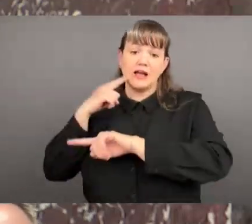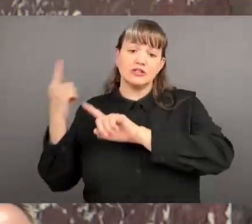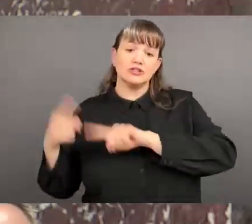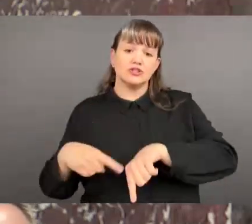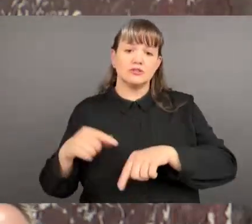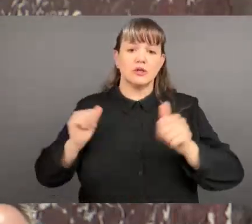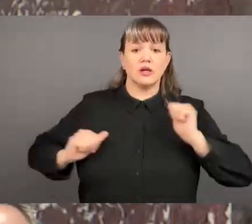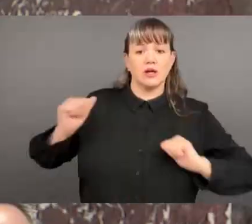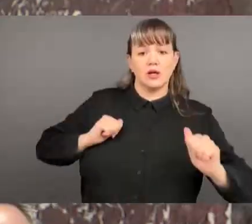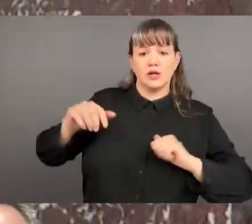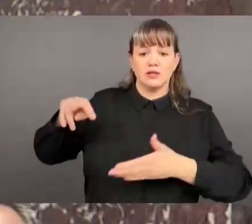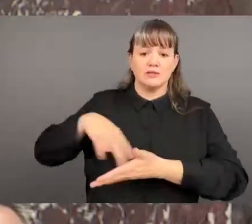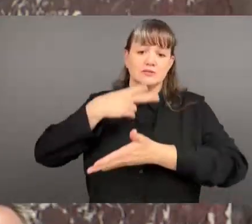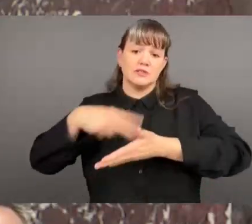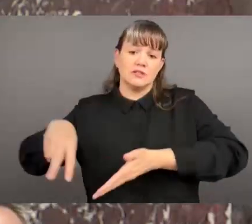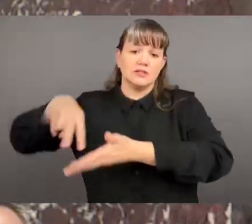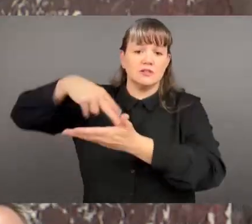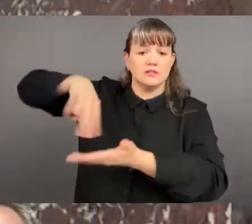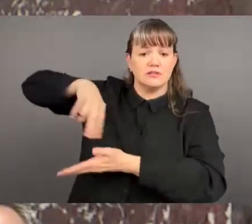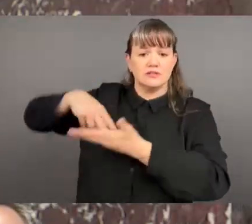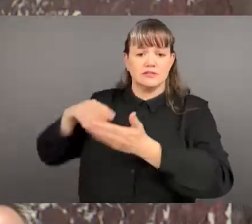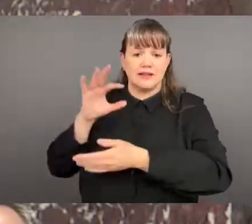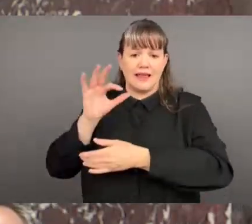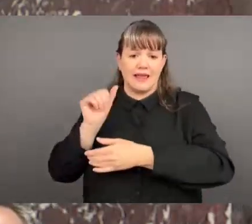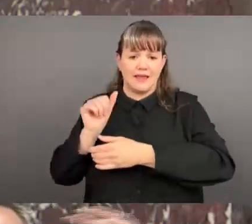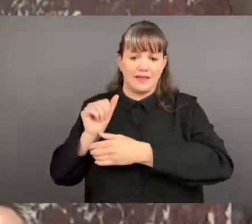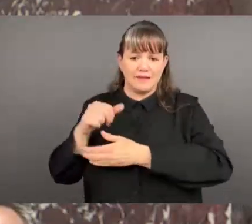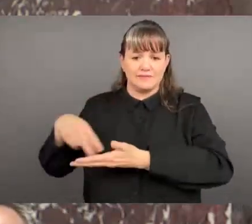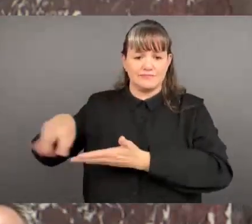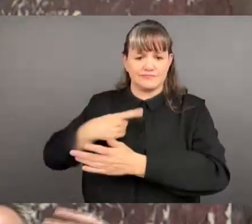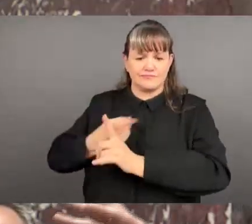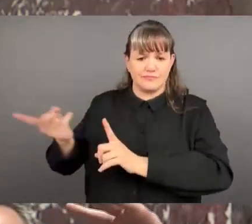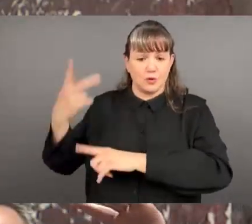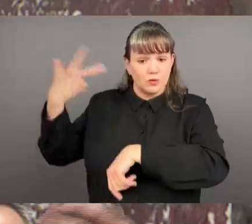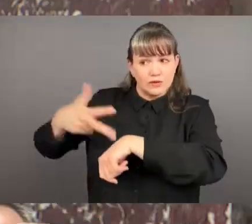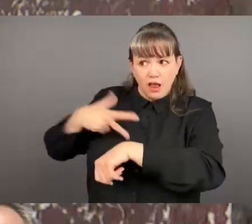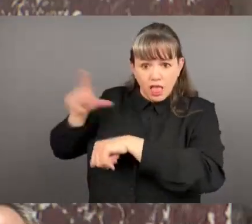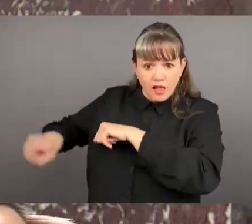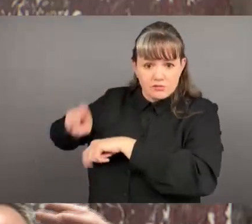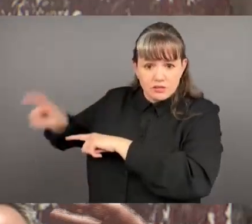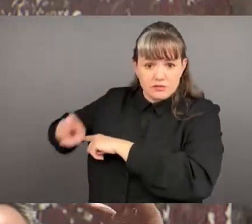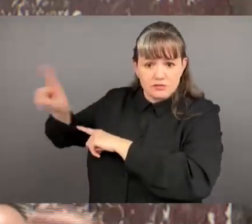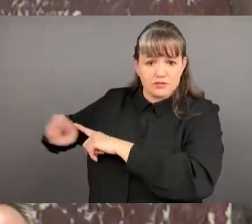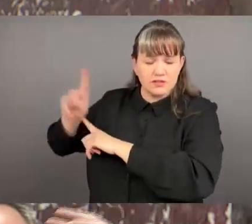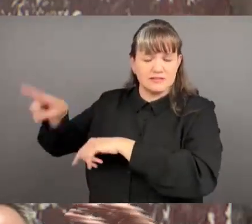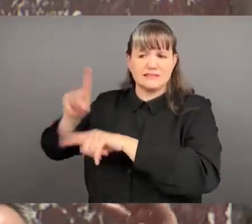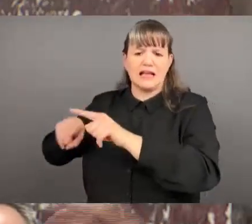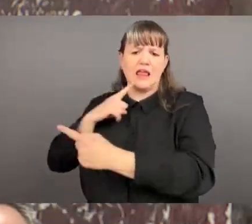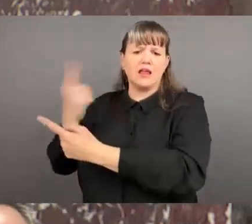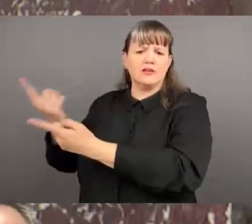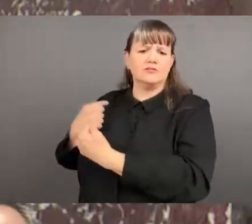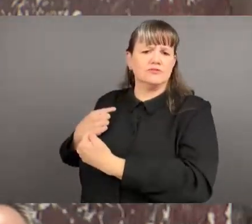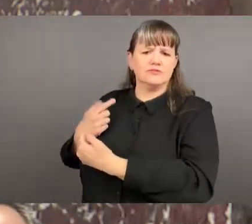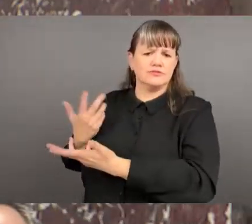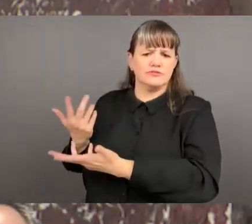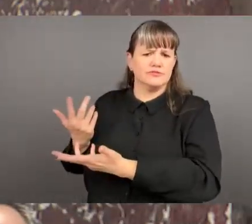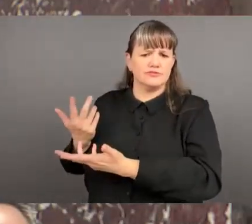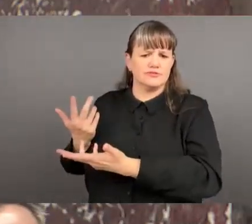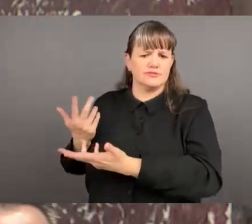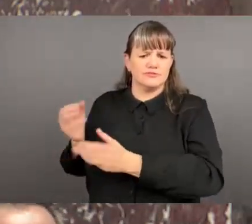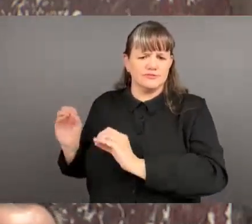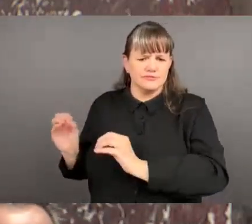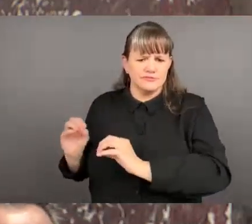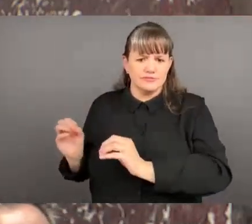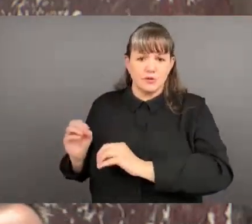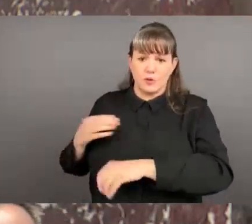can't even muster up an answer. We ask questions about EV targets.